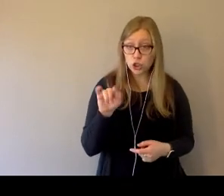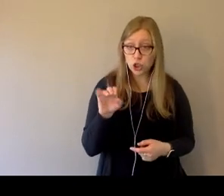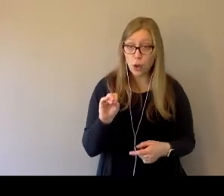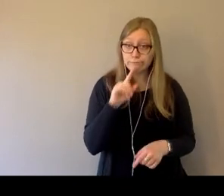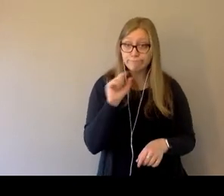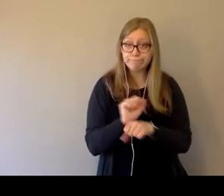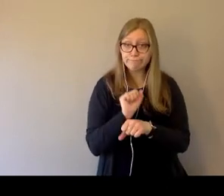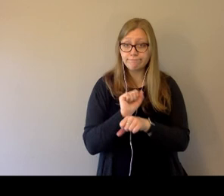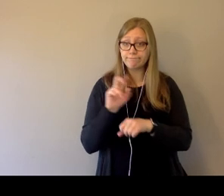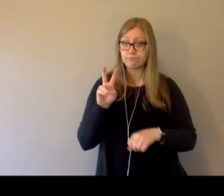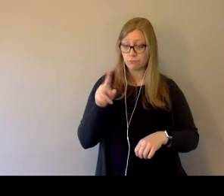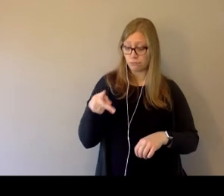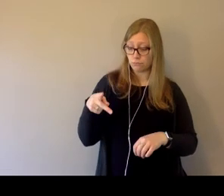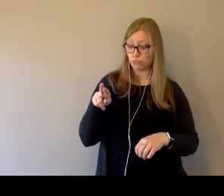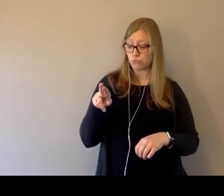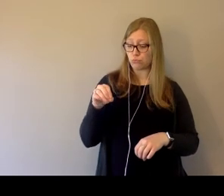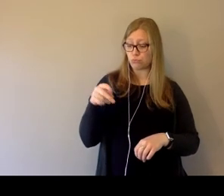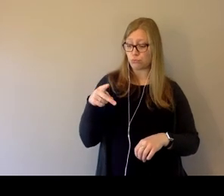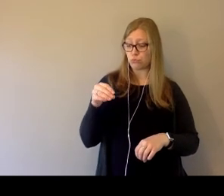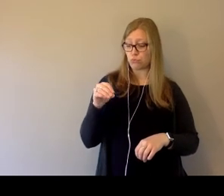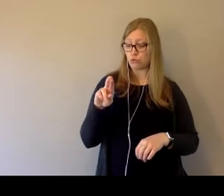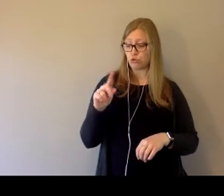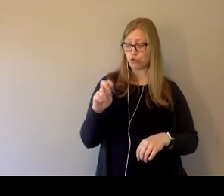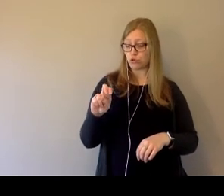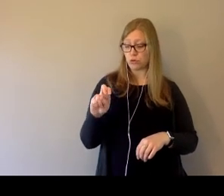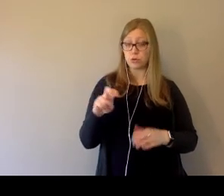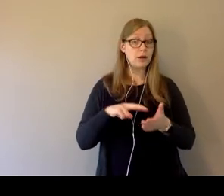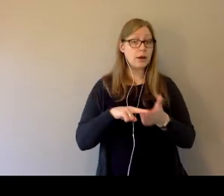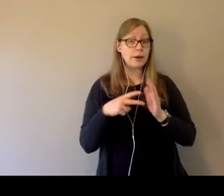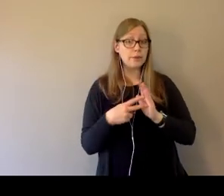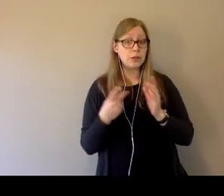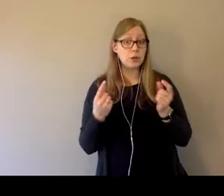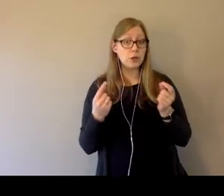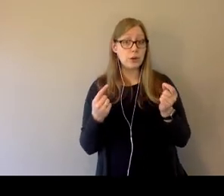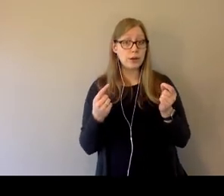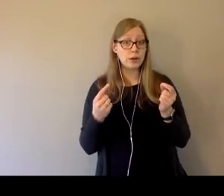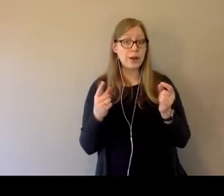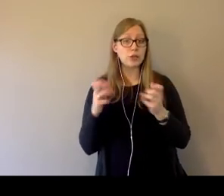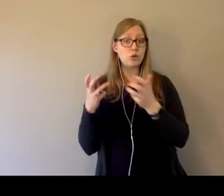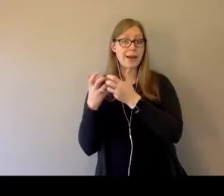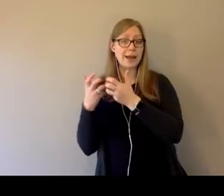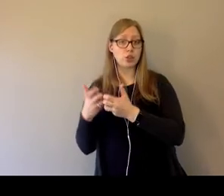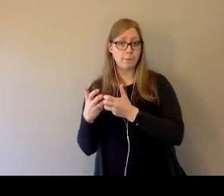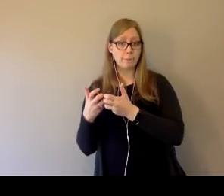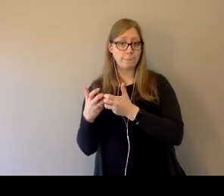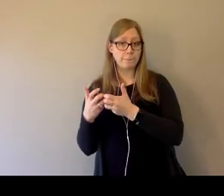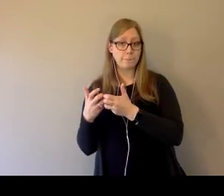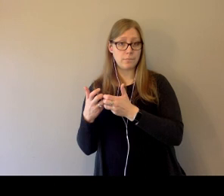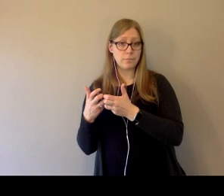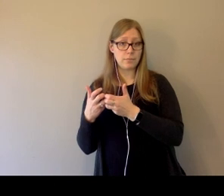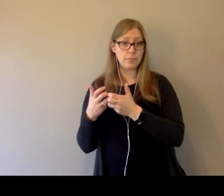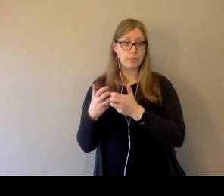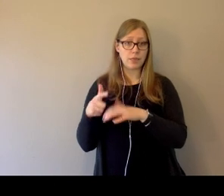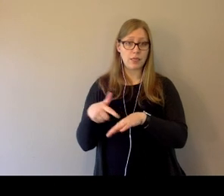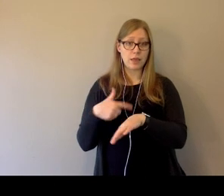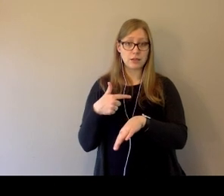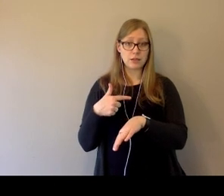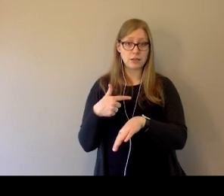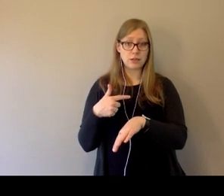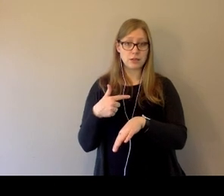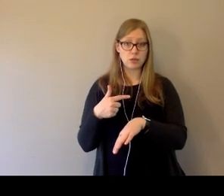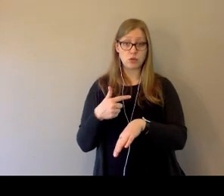get the numbers on one side and the lengths on the other side. So here we have a 3UT, so I want the 3 to stay